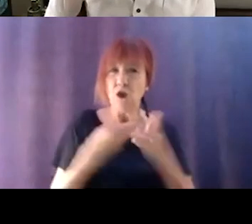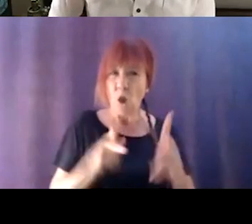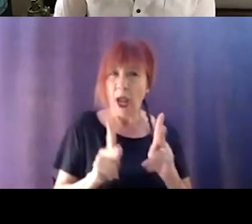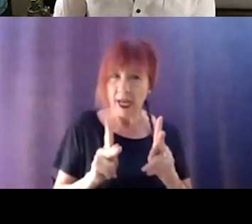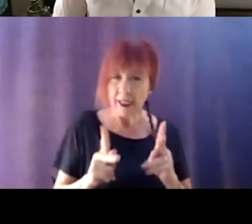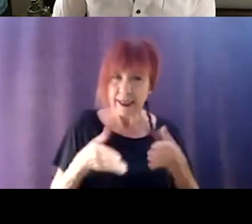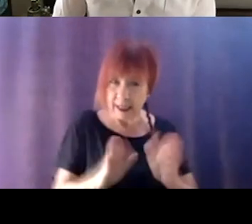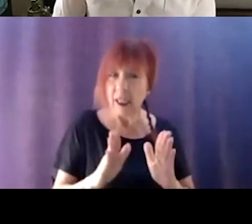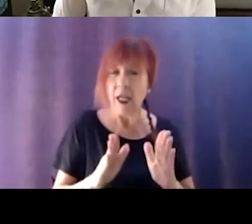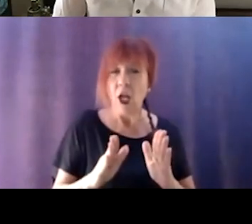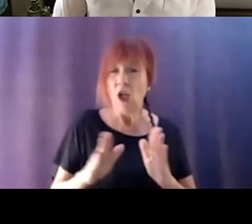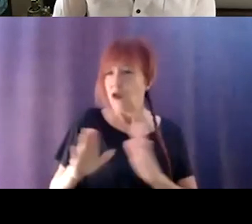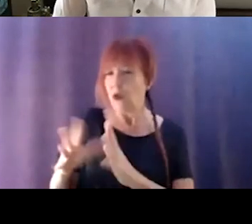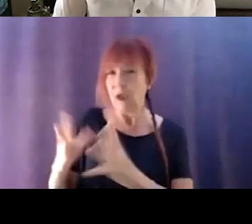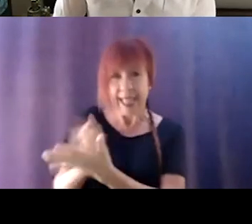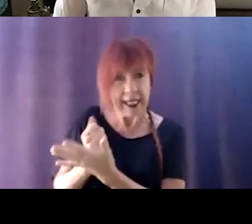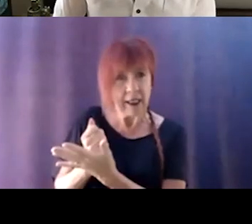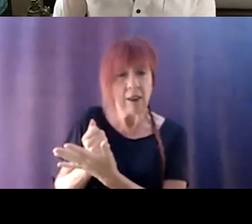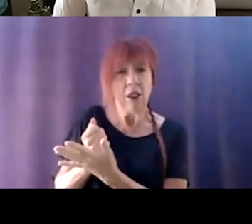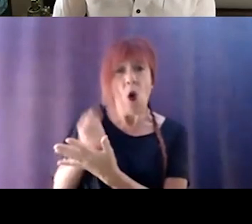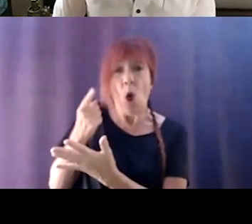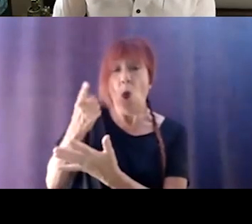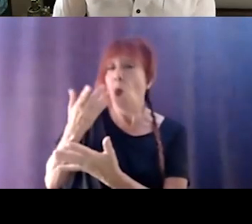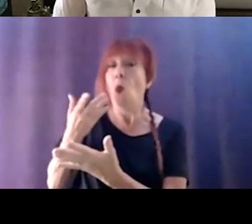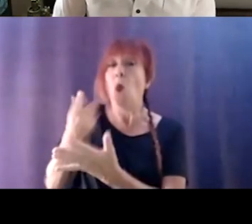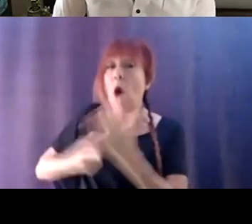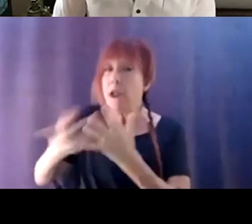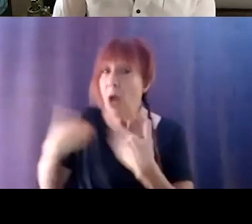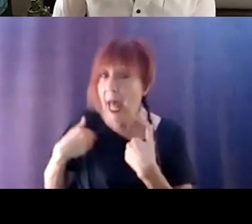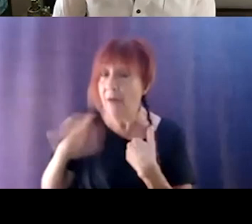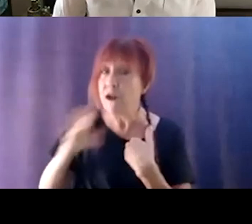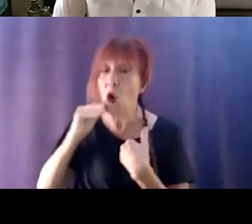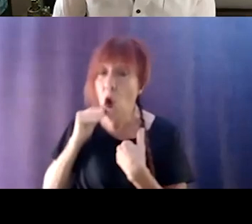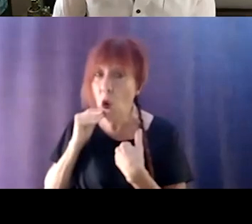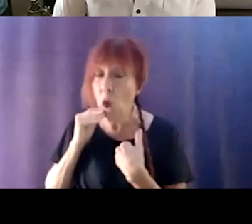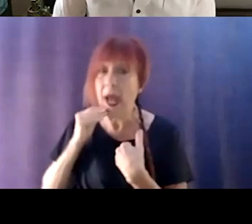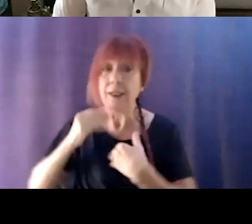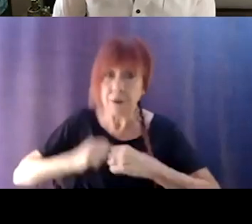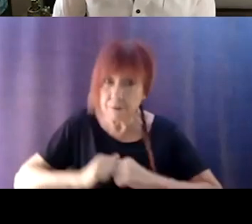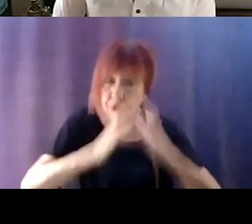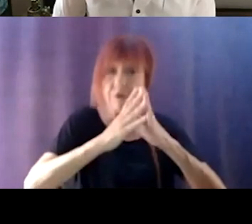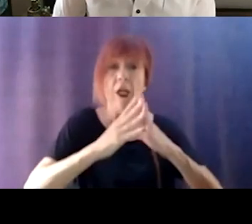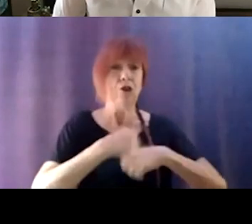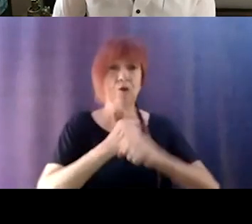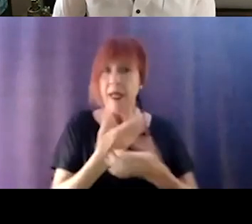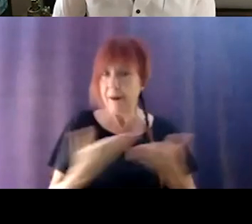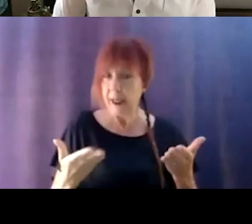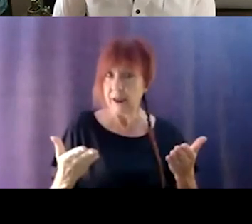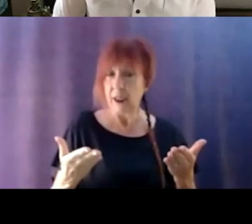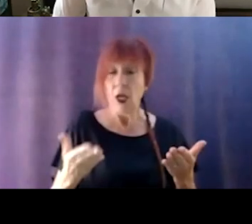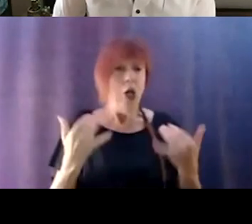simply. And this is now, it makes sense that, because it's my way of living, so it makes sense